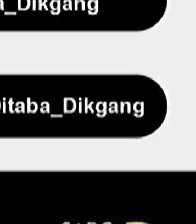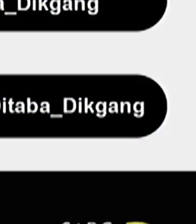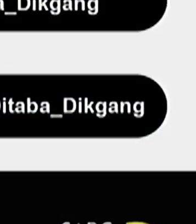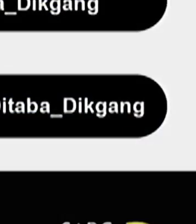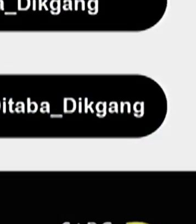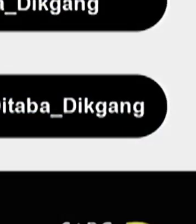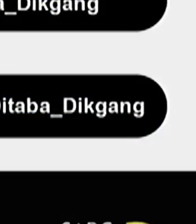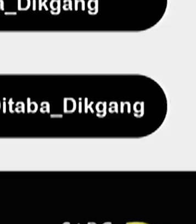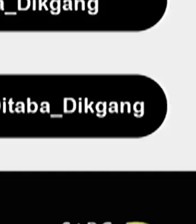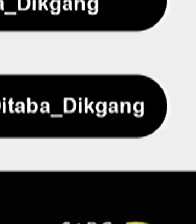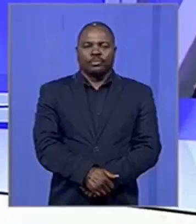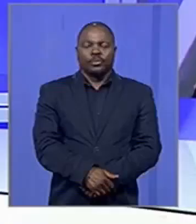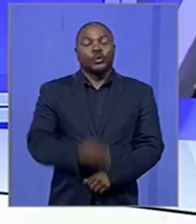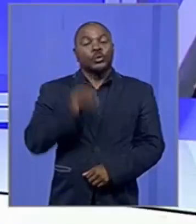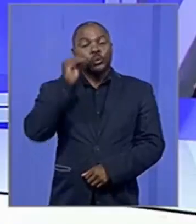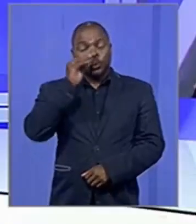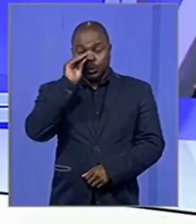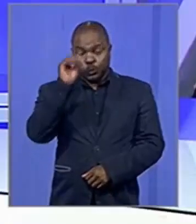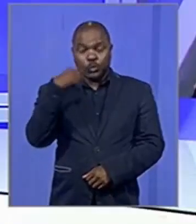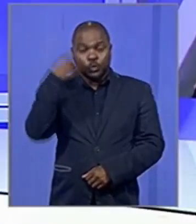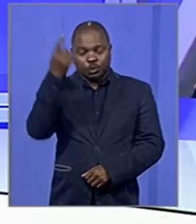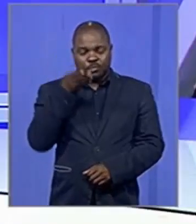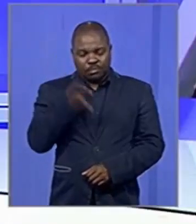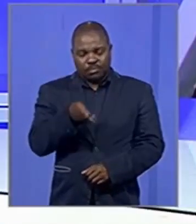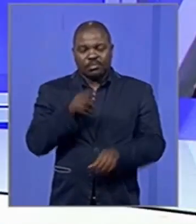ditaba tša Sesotho ba tla lesolela tšona go